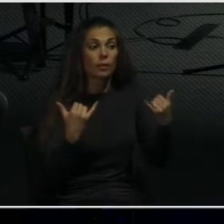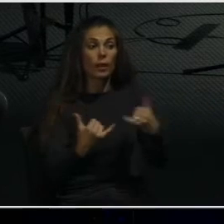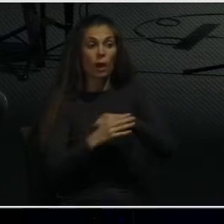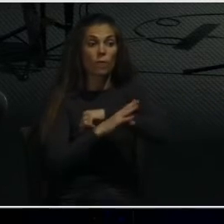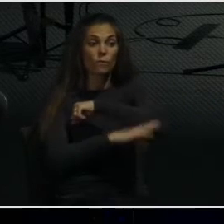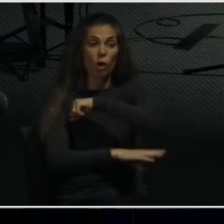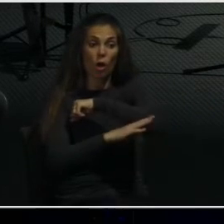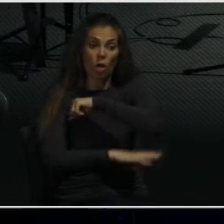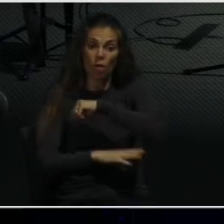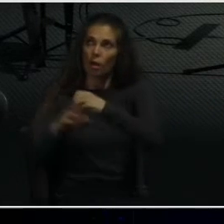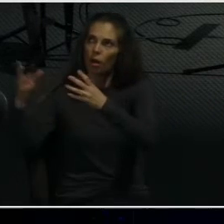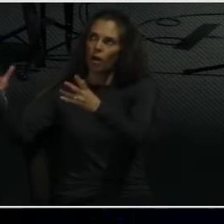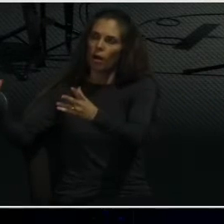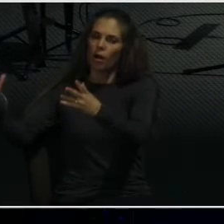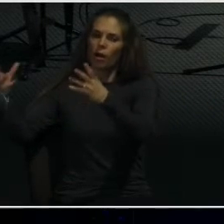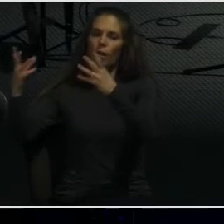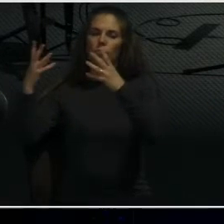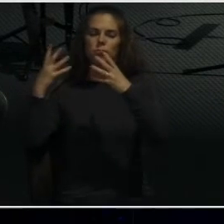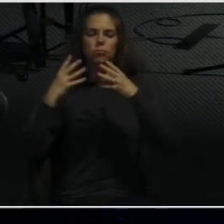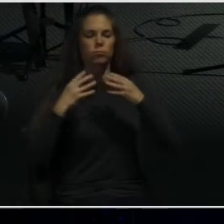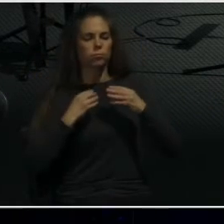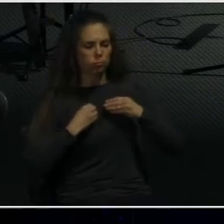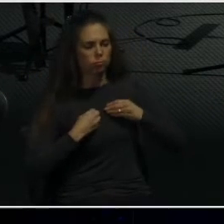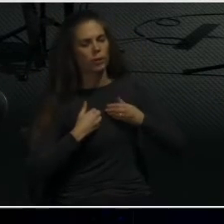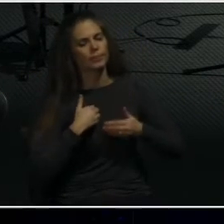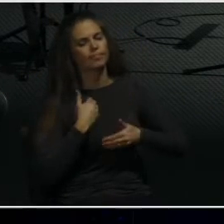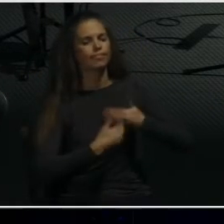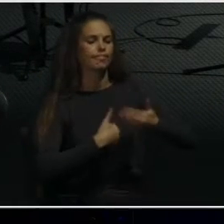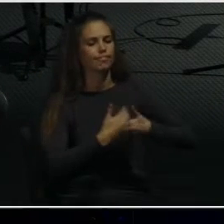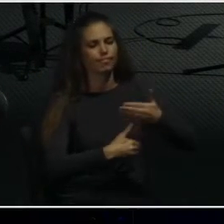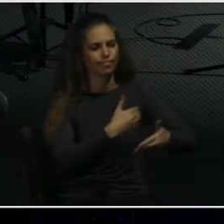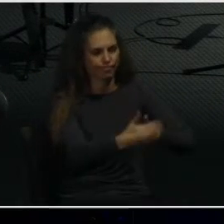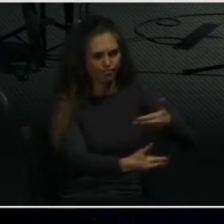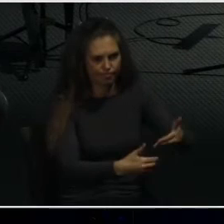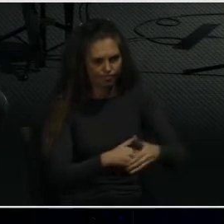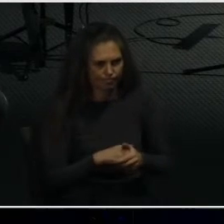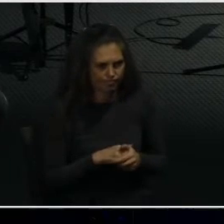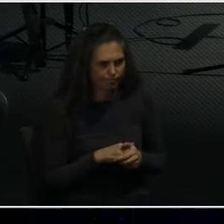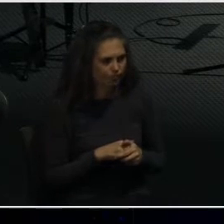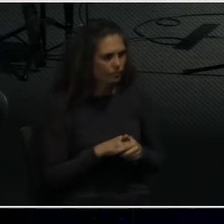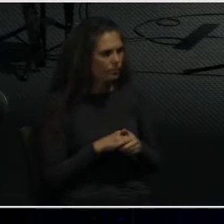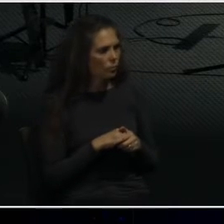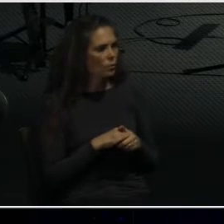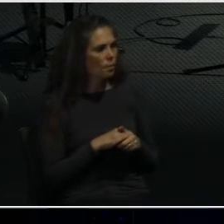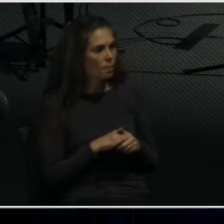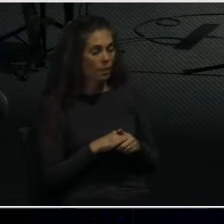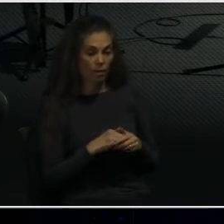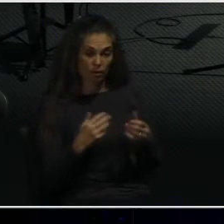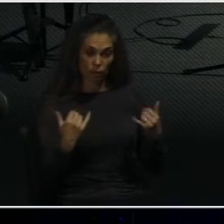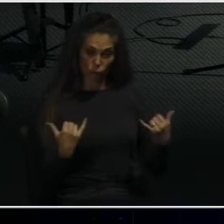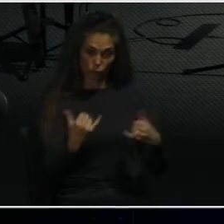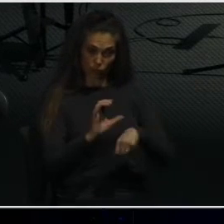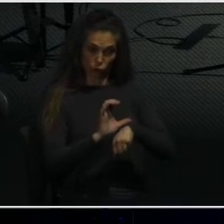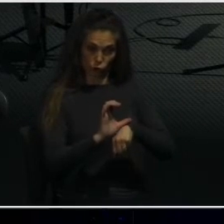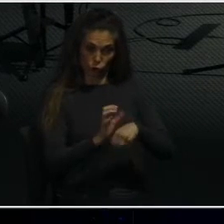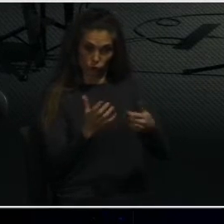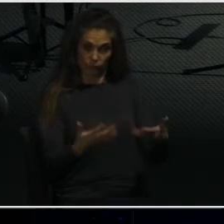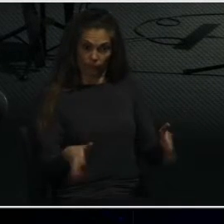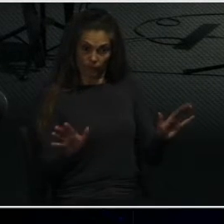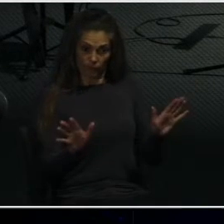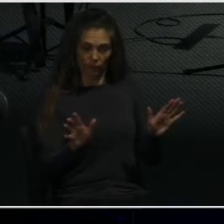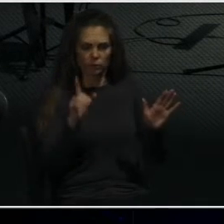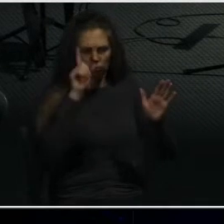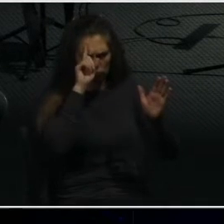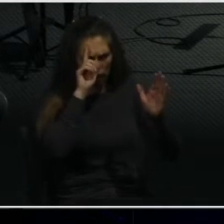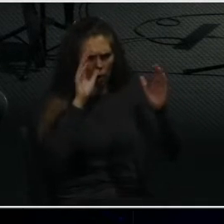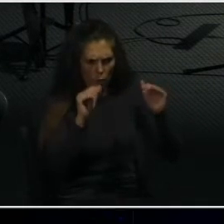this year as God has called us. And I hope by the end of our time, you will have a clear answer to that question.